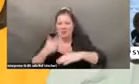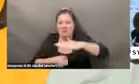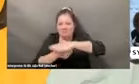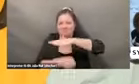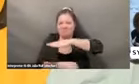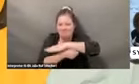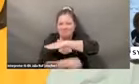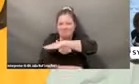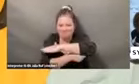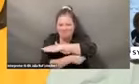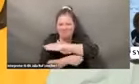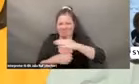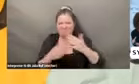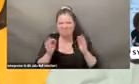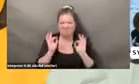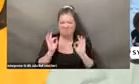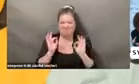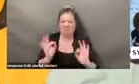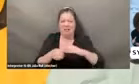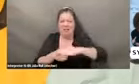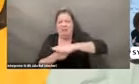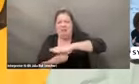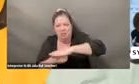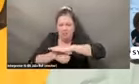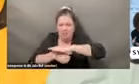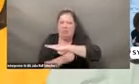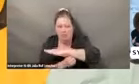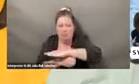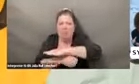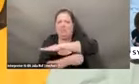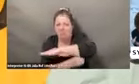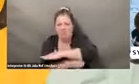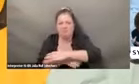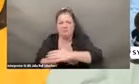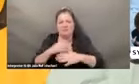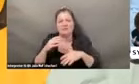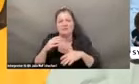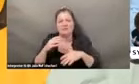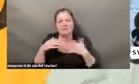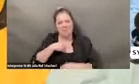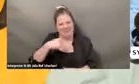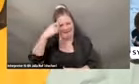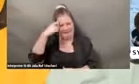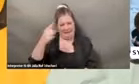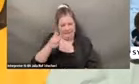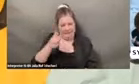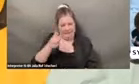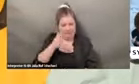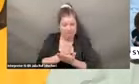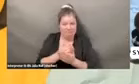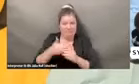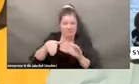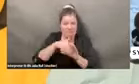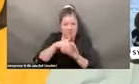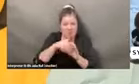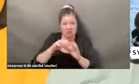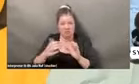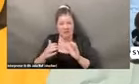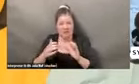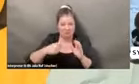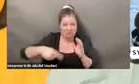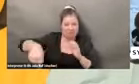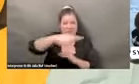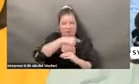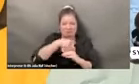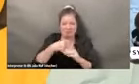yet working as good as it could. So I really think that many of the member states are struggling with this and working on